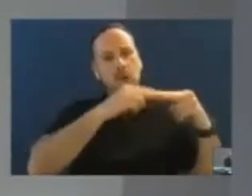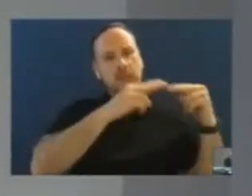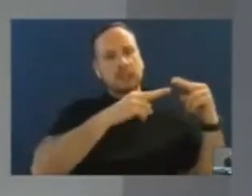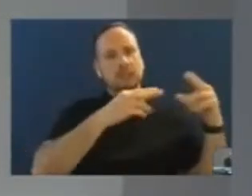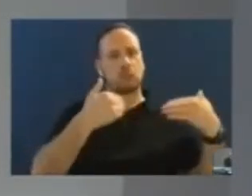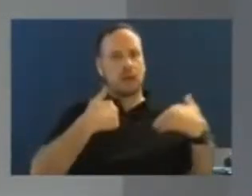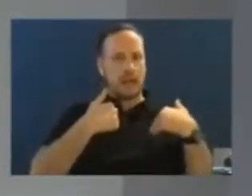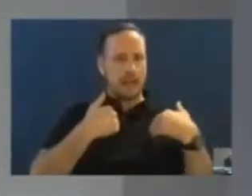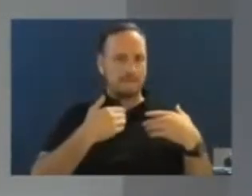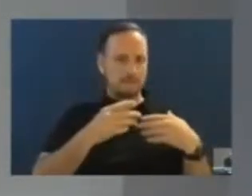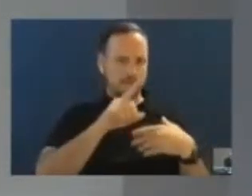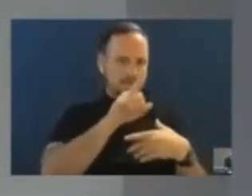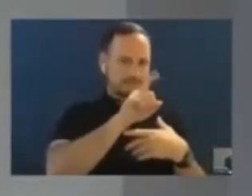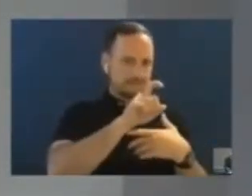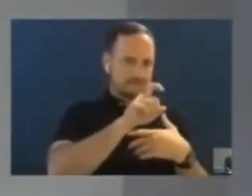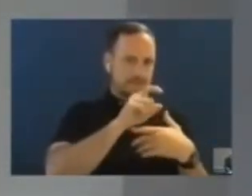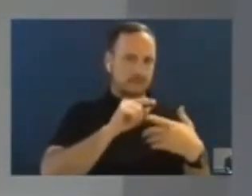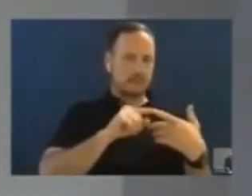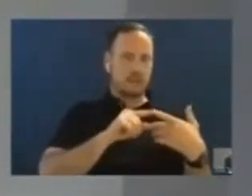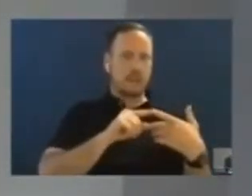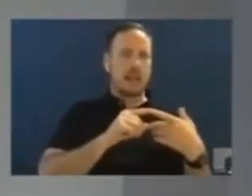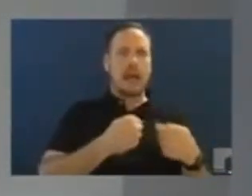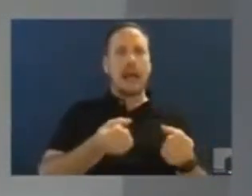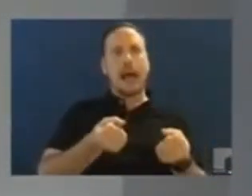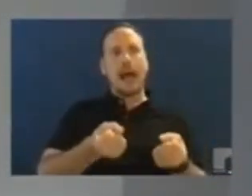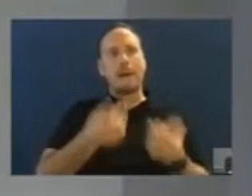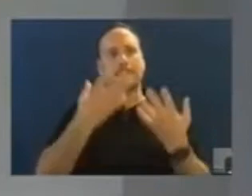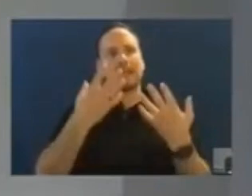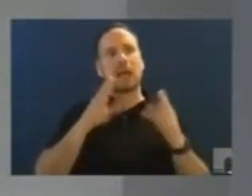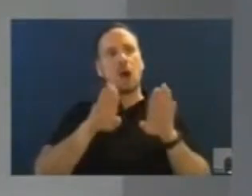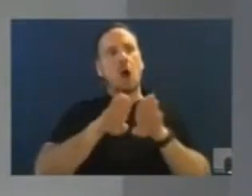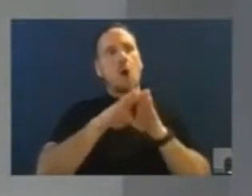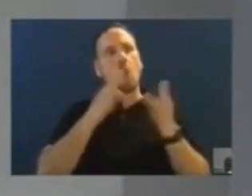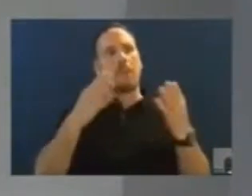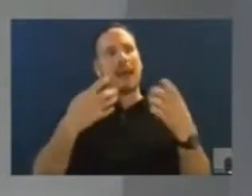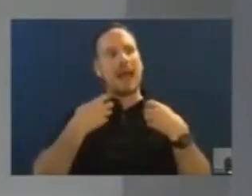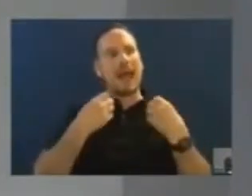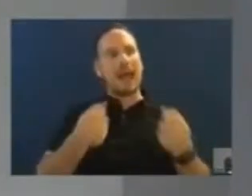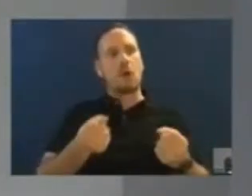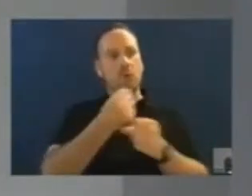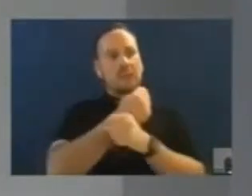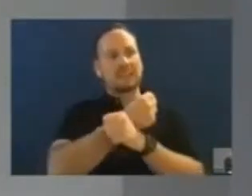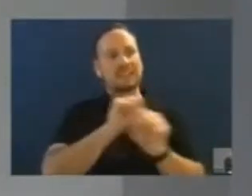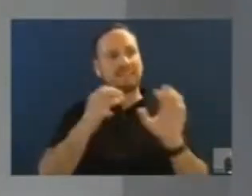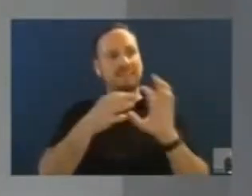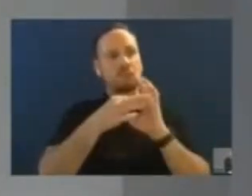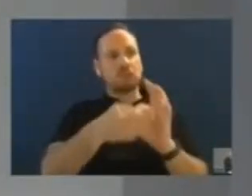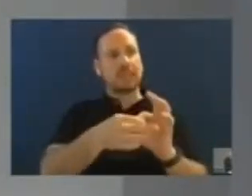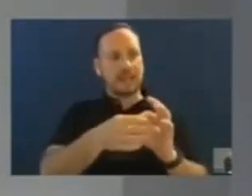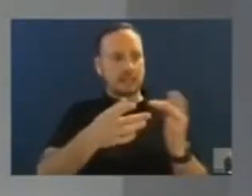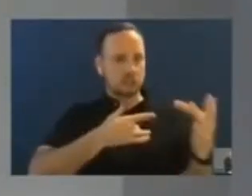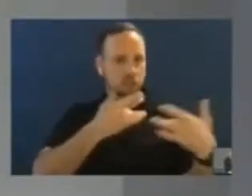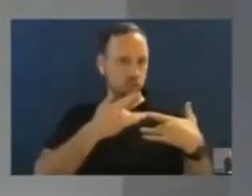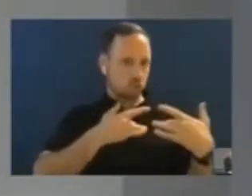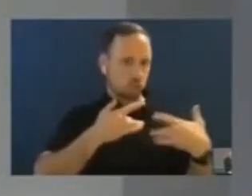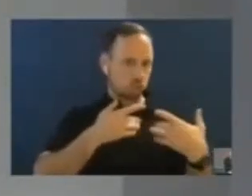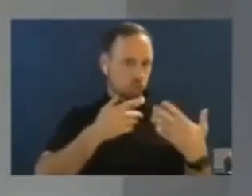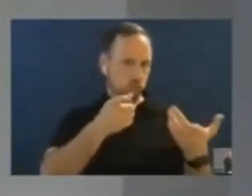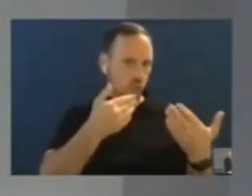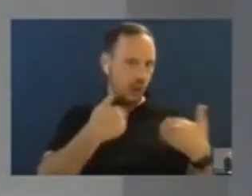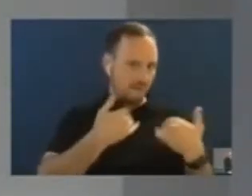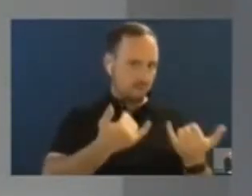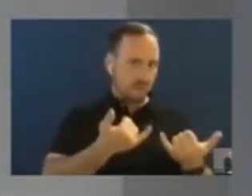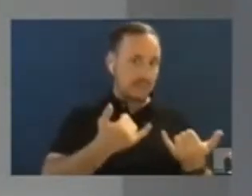open health and safety related items do we have right now? Yeah, so I can tell you, so right now we have